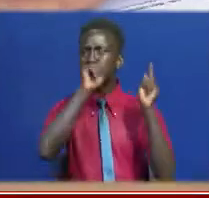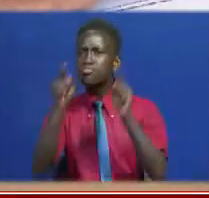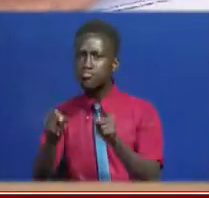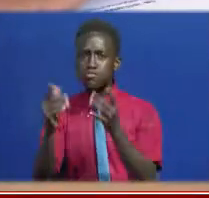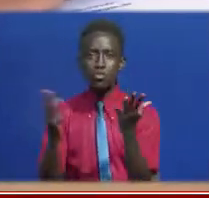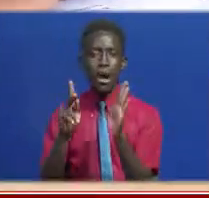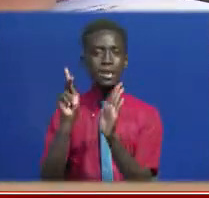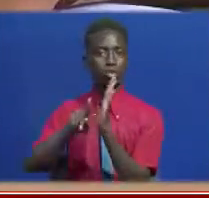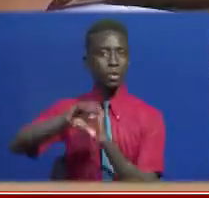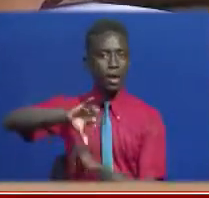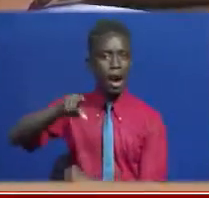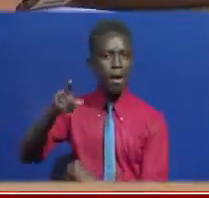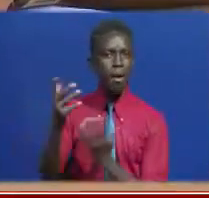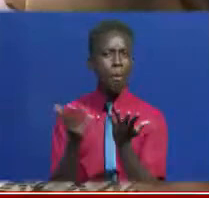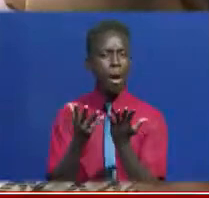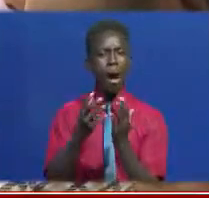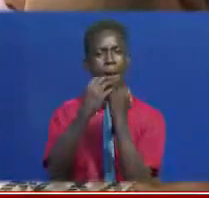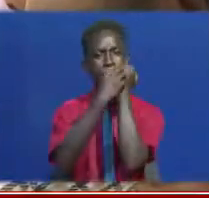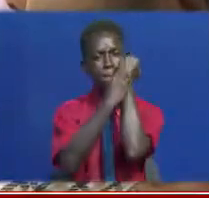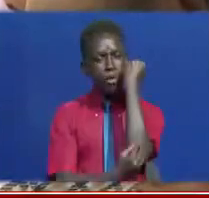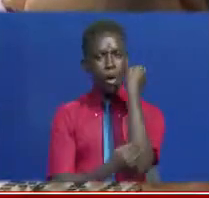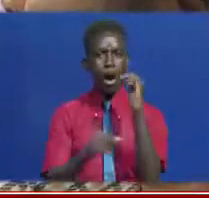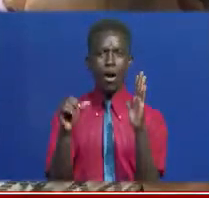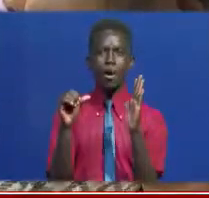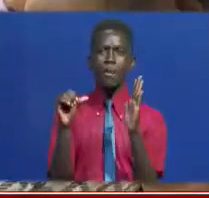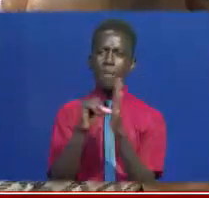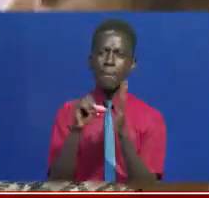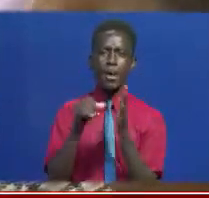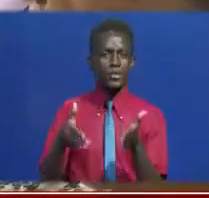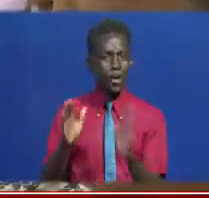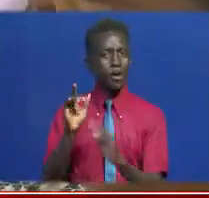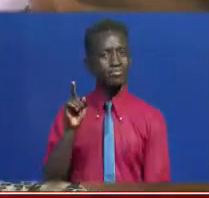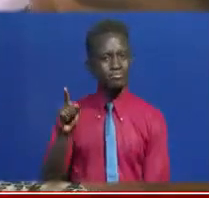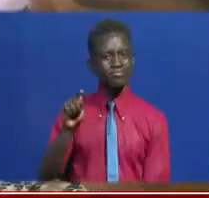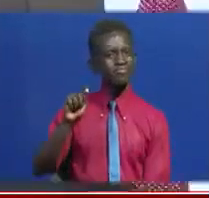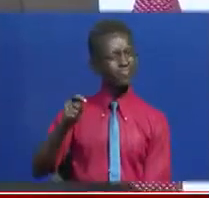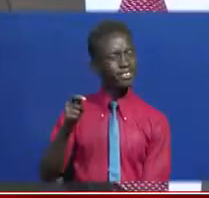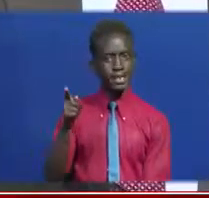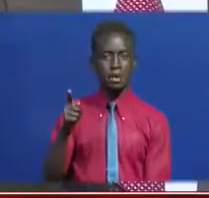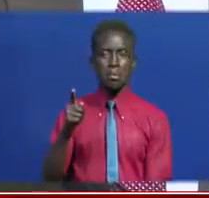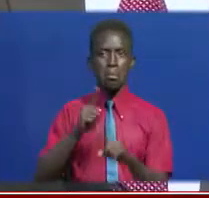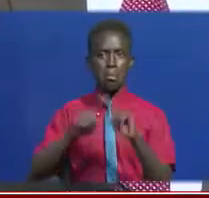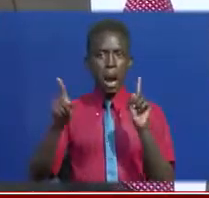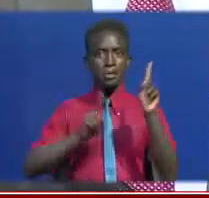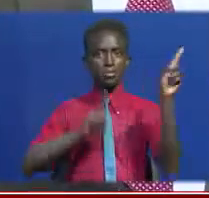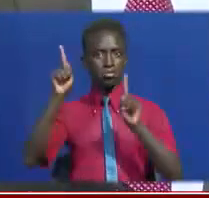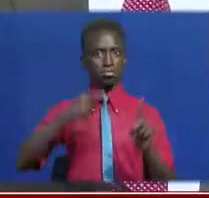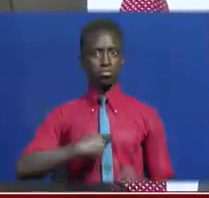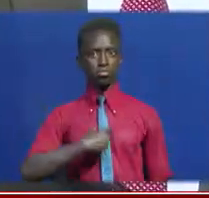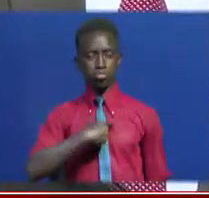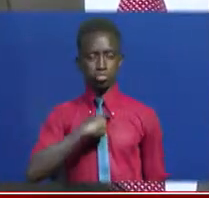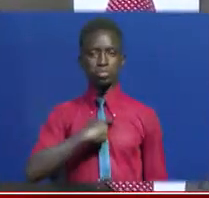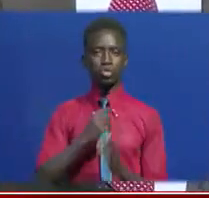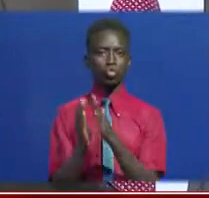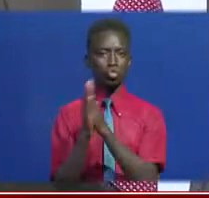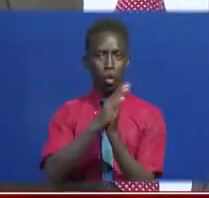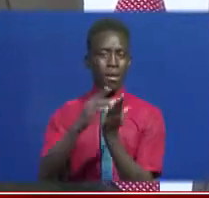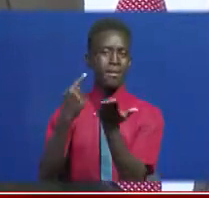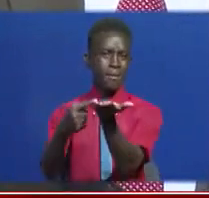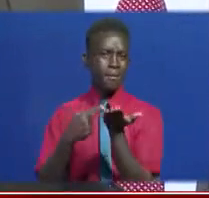where the issue of poor roads to key tourist attractions was discussed. Lazima tuimize hali